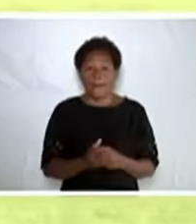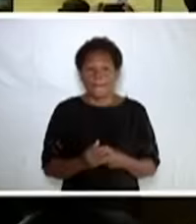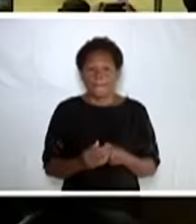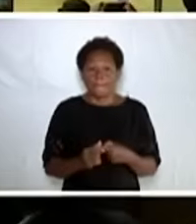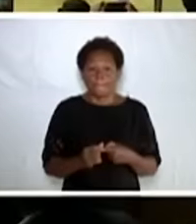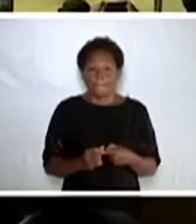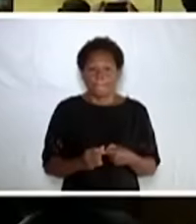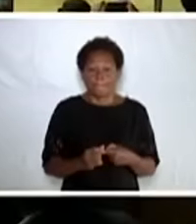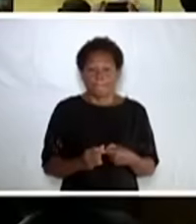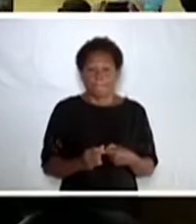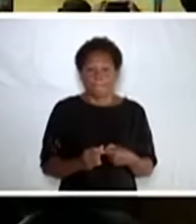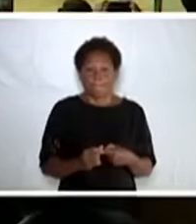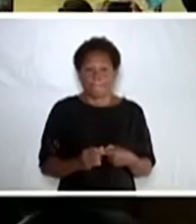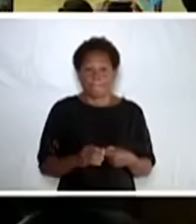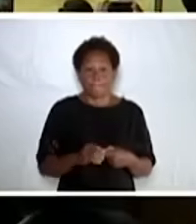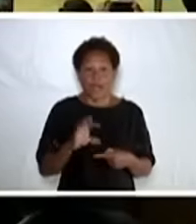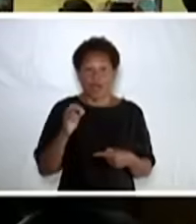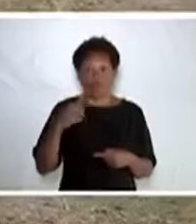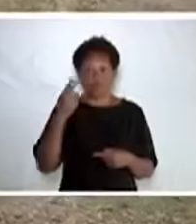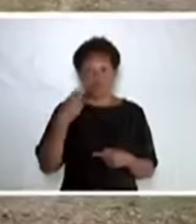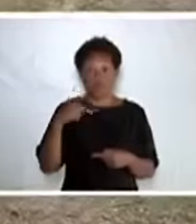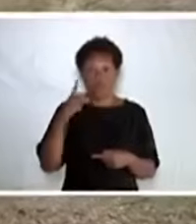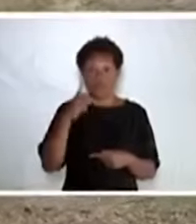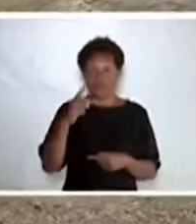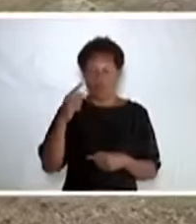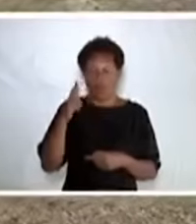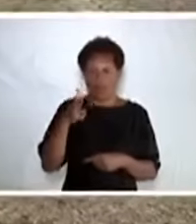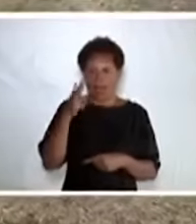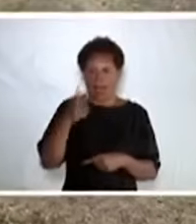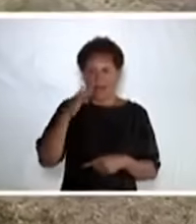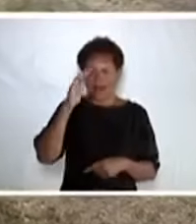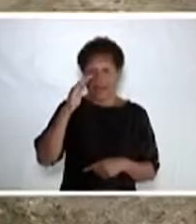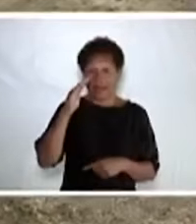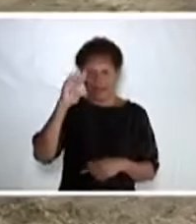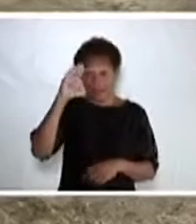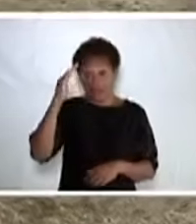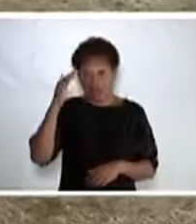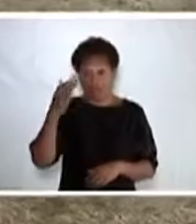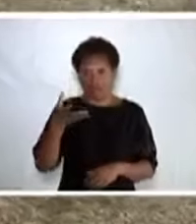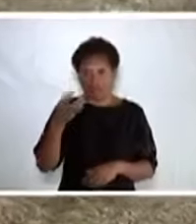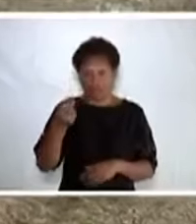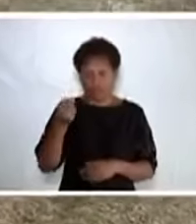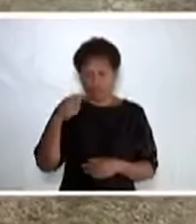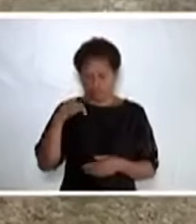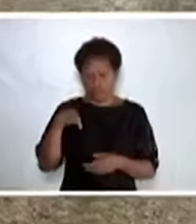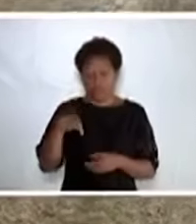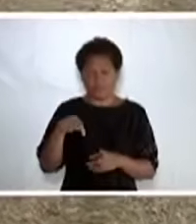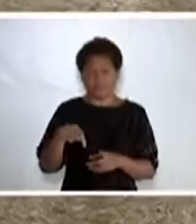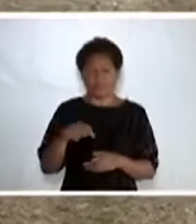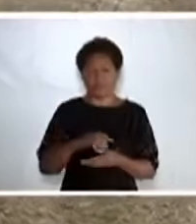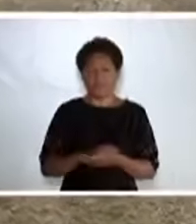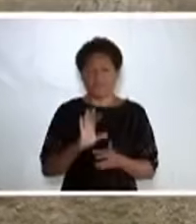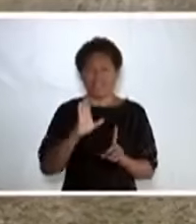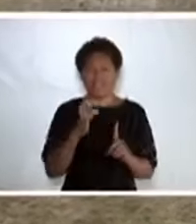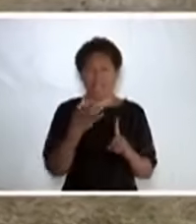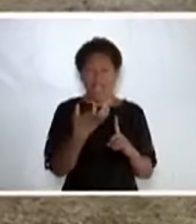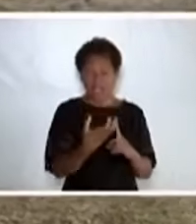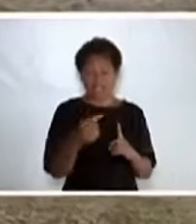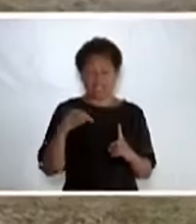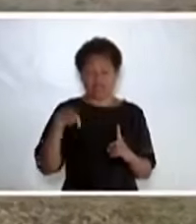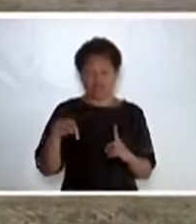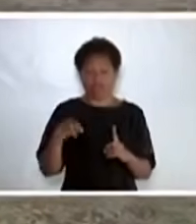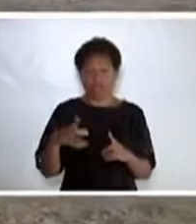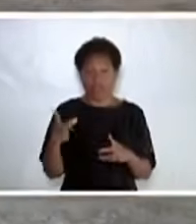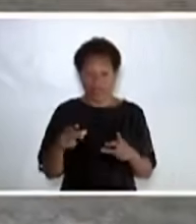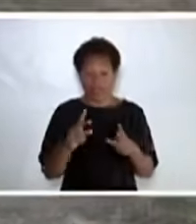give you a brief history of the 21 gun salute, it is most commonly recognized as a customary gun salute that are performing by